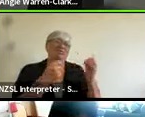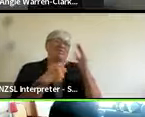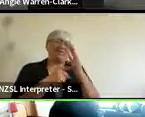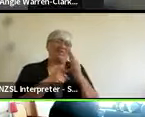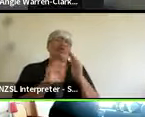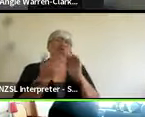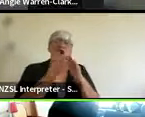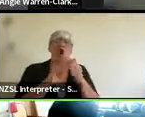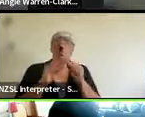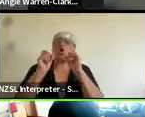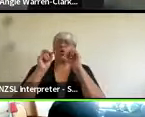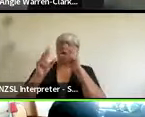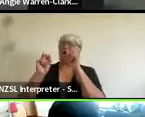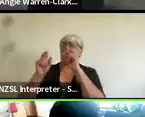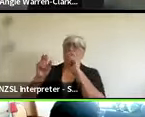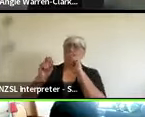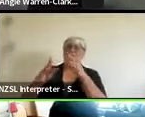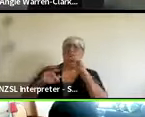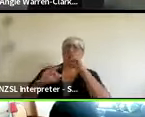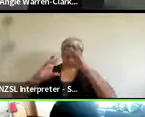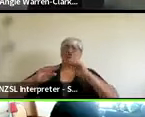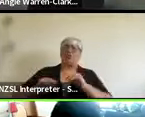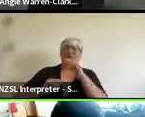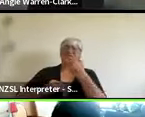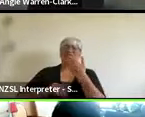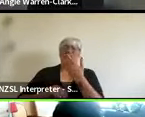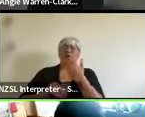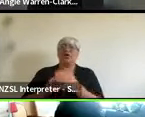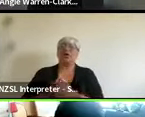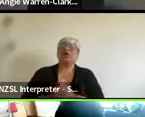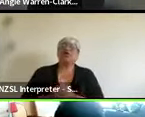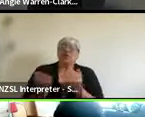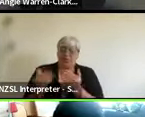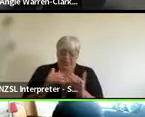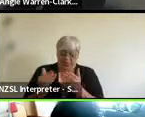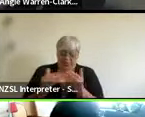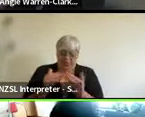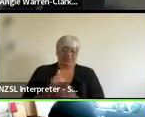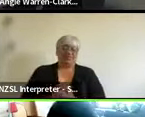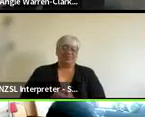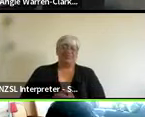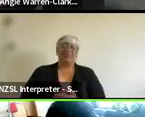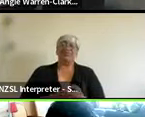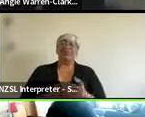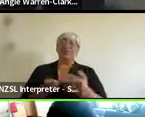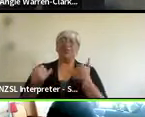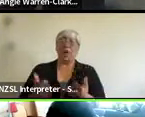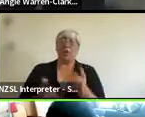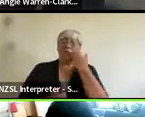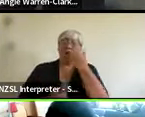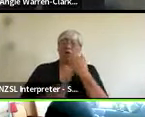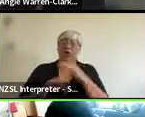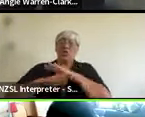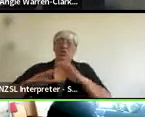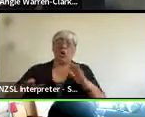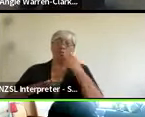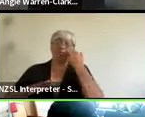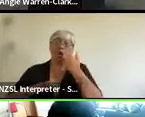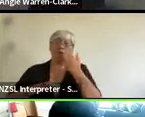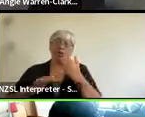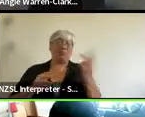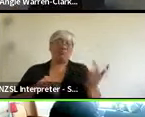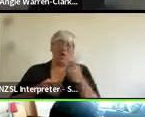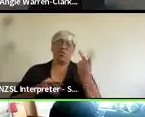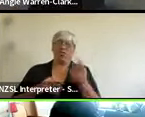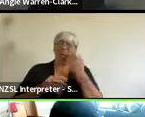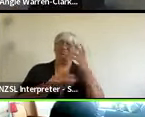be. Let's stop that. Okay. Yeah. So now, Māori and non-Māori repeatedly face barriers,